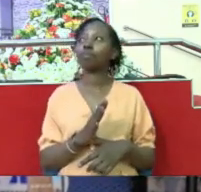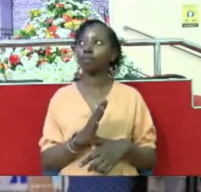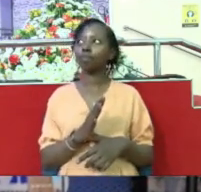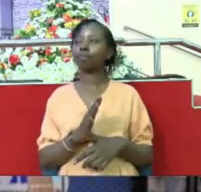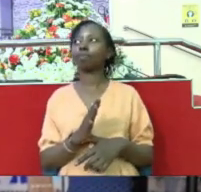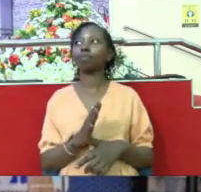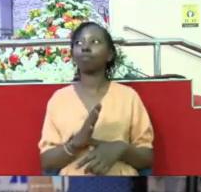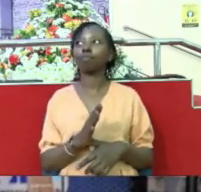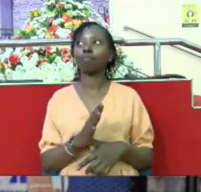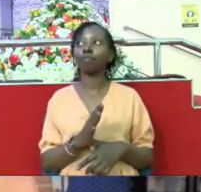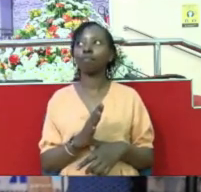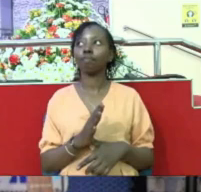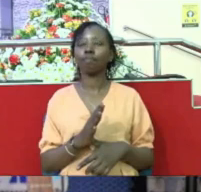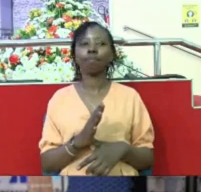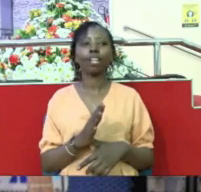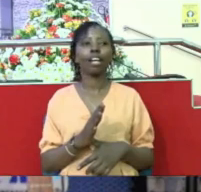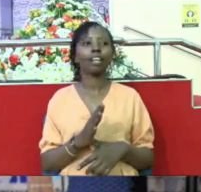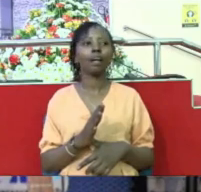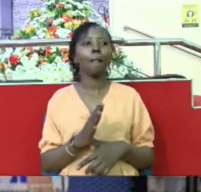out. Tigoguta.